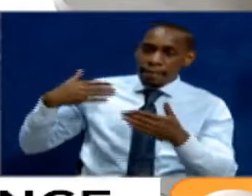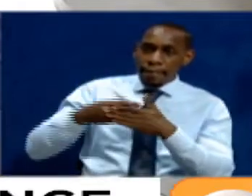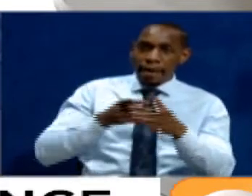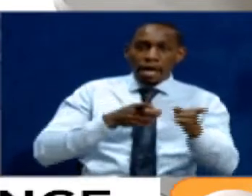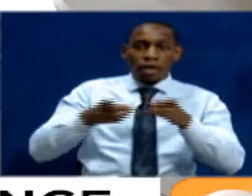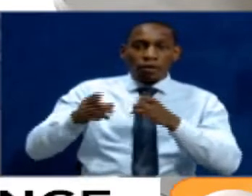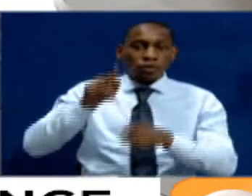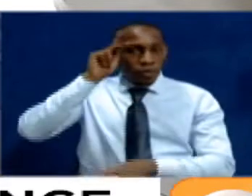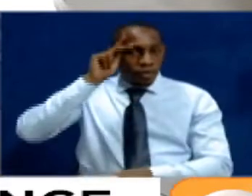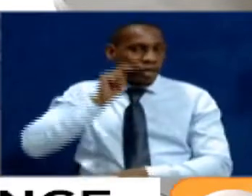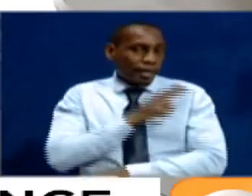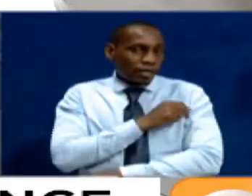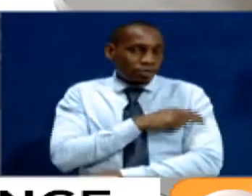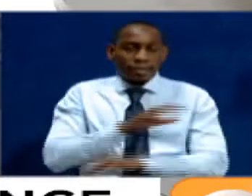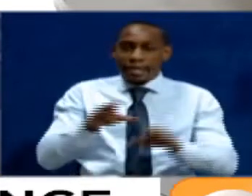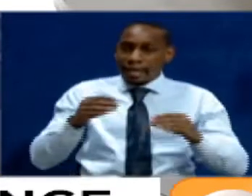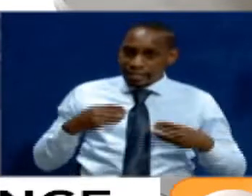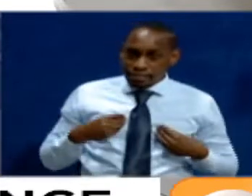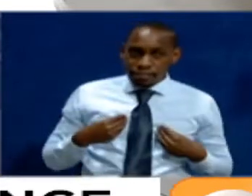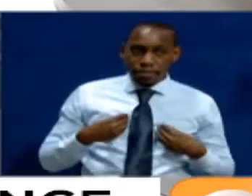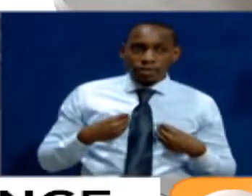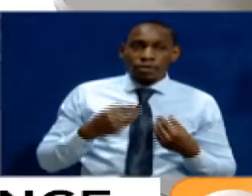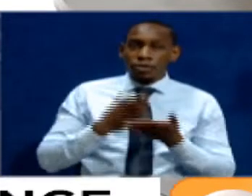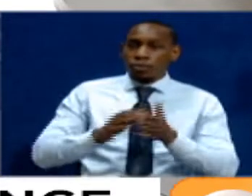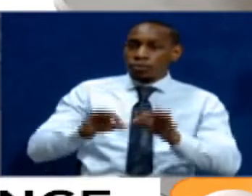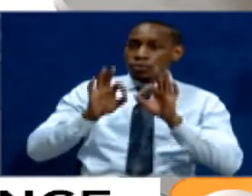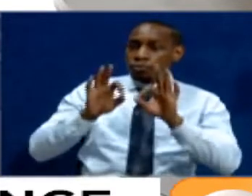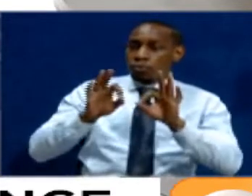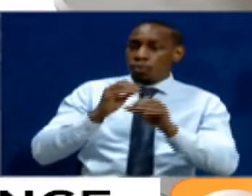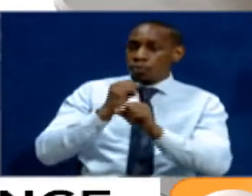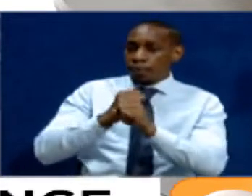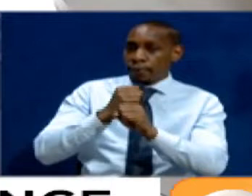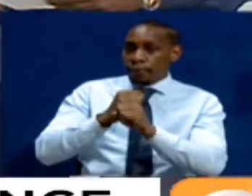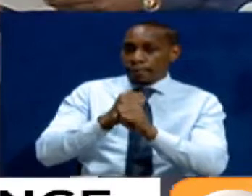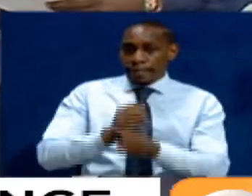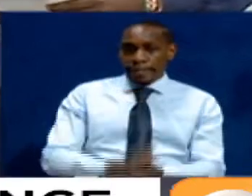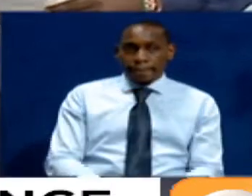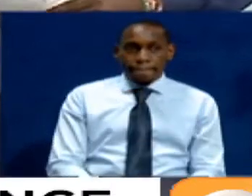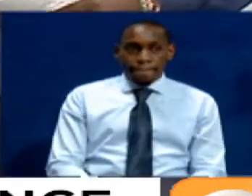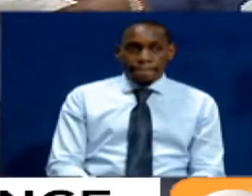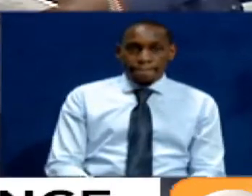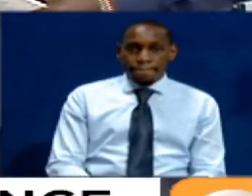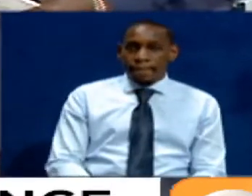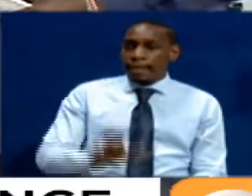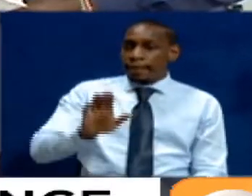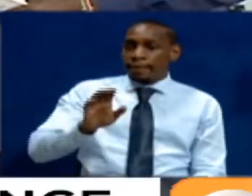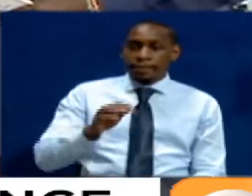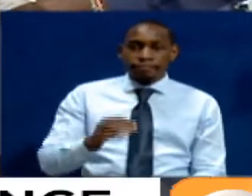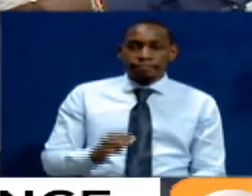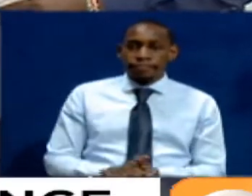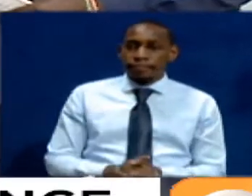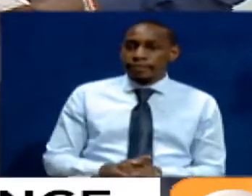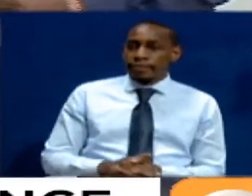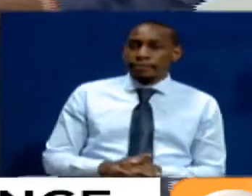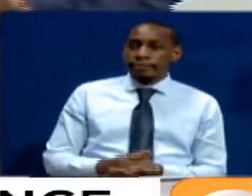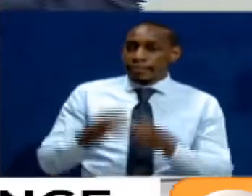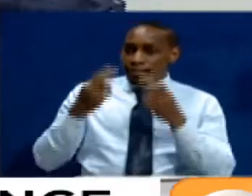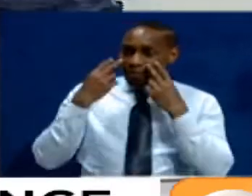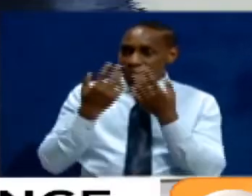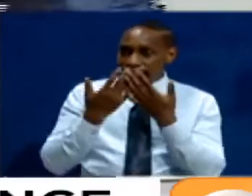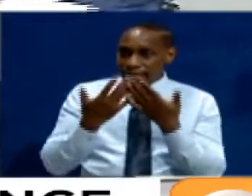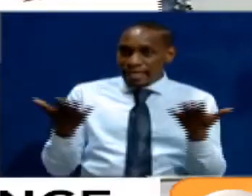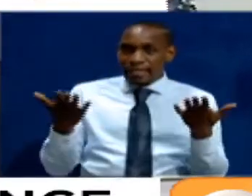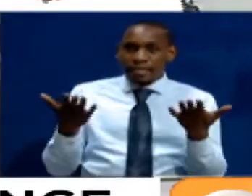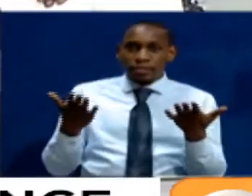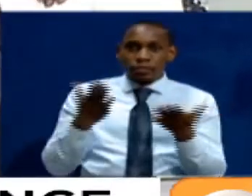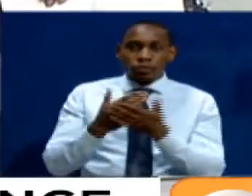Karen Hospital, let's face it, and you know, it's been an incredible journey. Have you ever seen anything